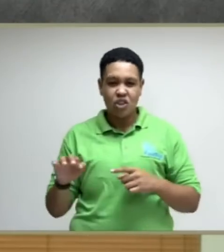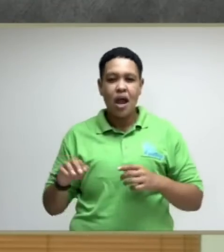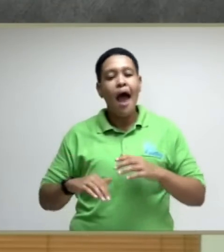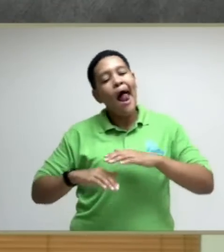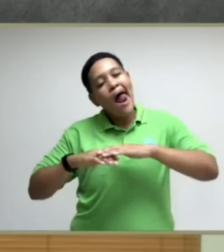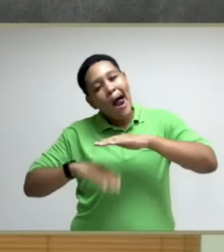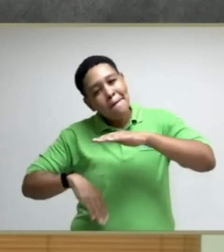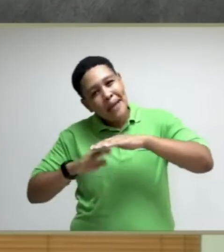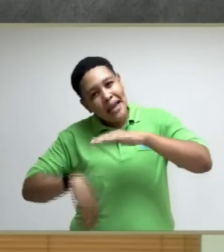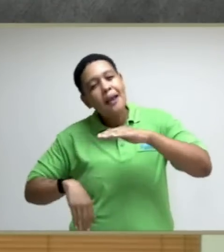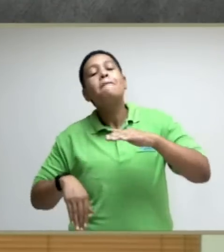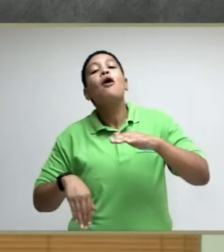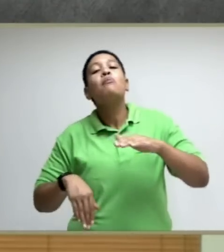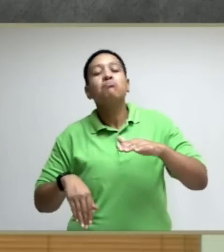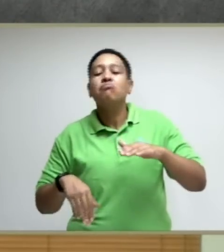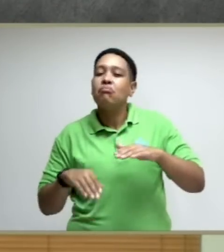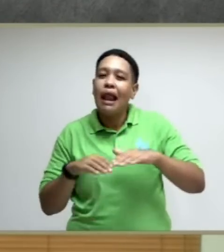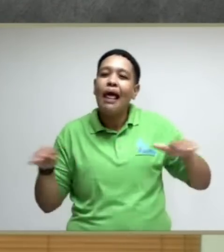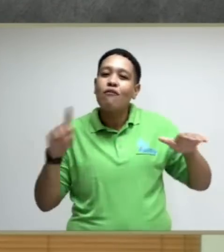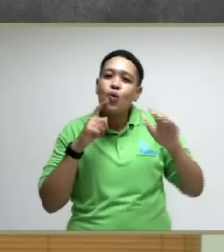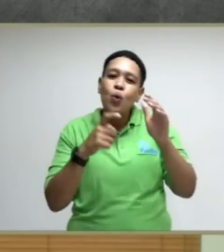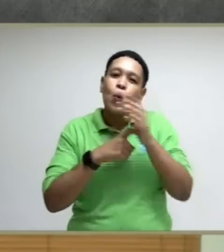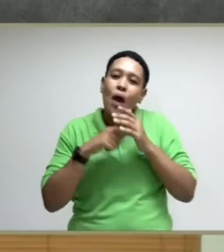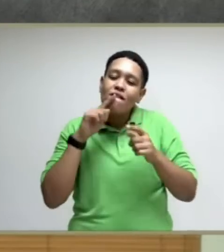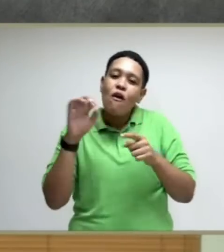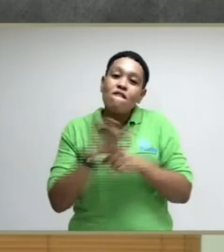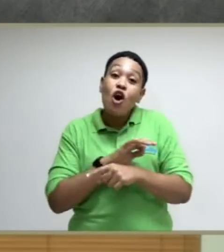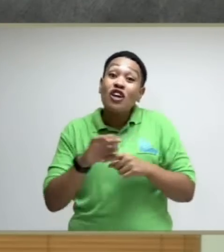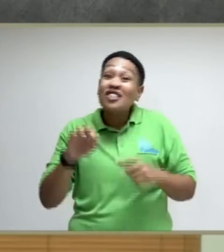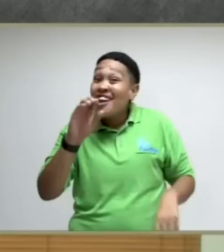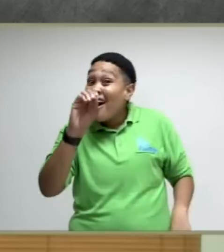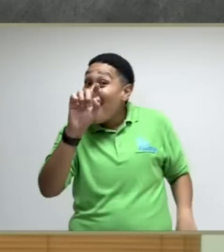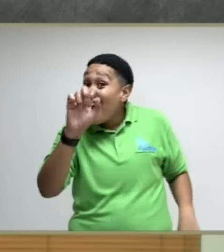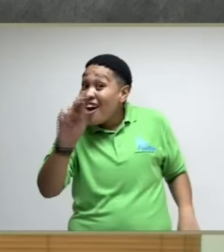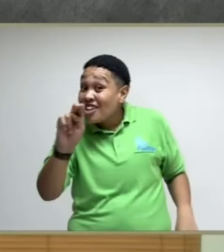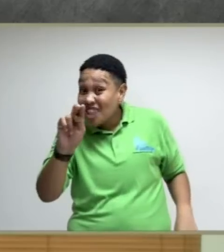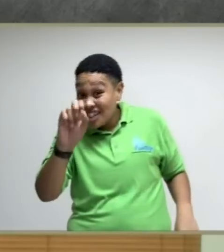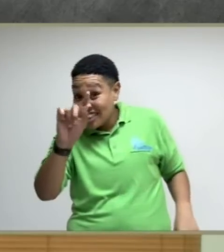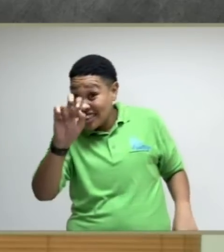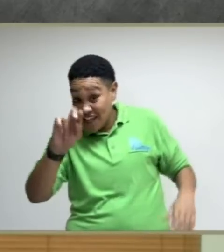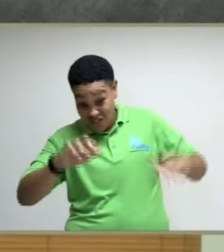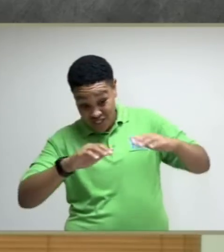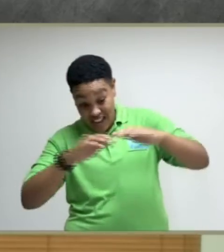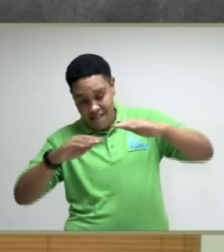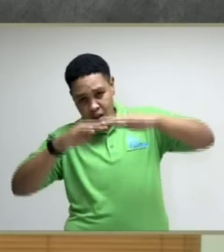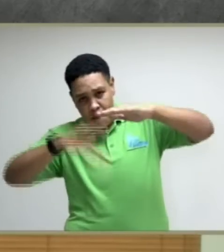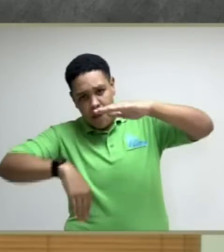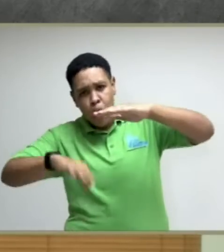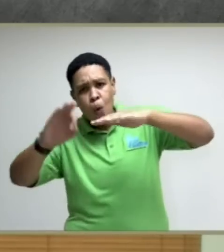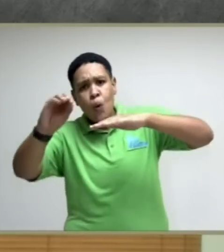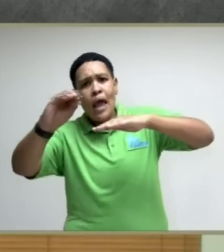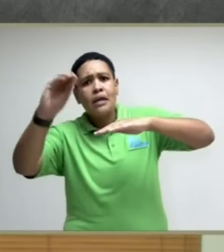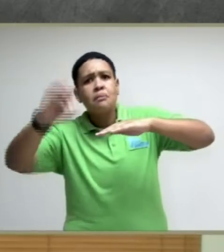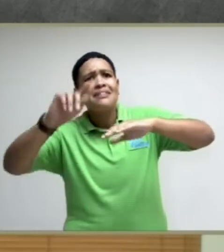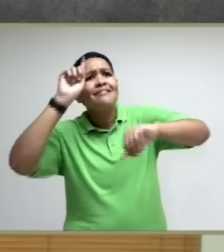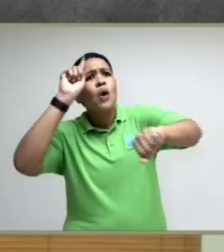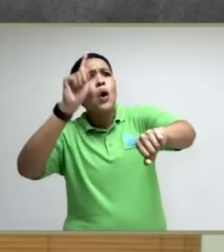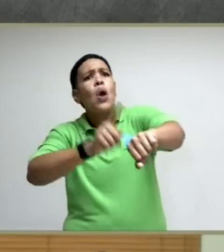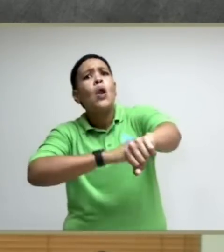for adequate tissue function. Oxygen saturation levels below 90% for long periods